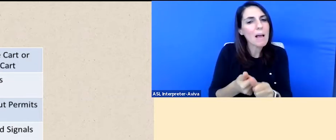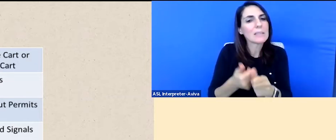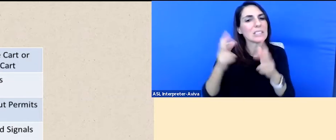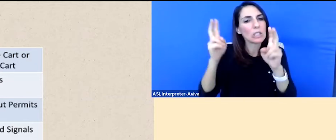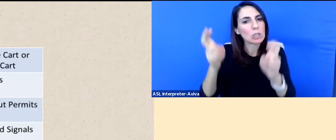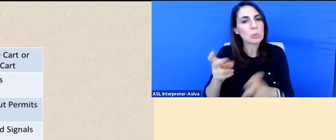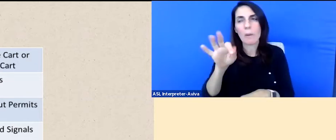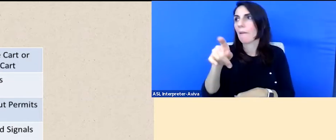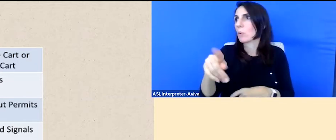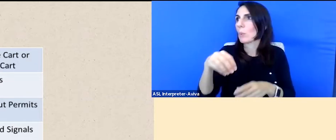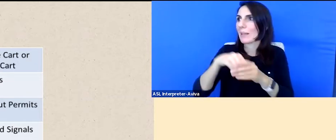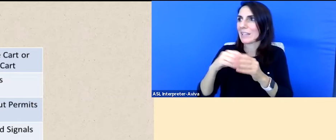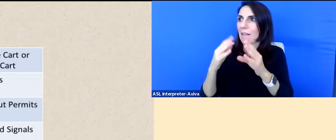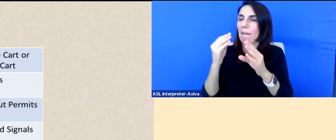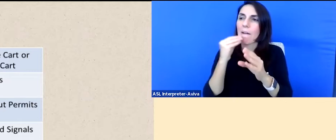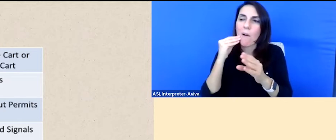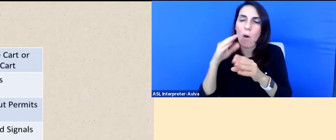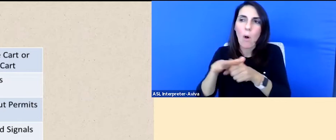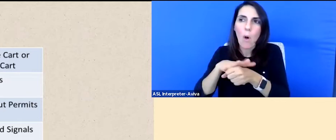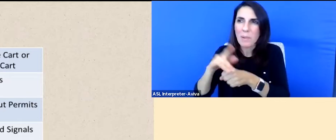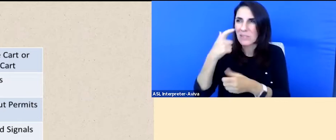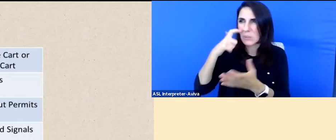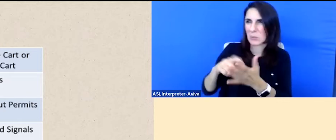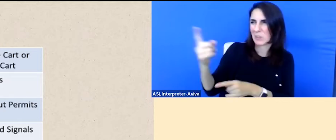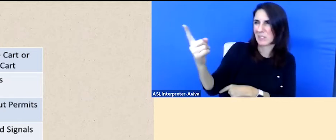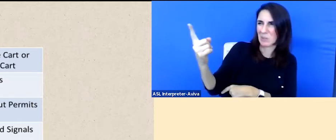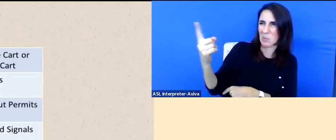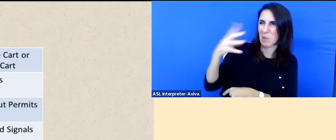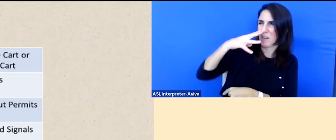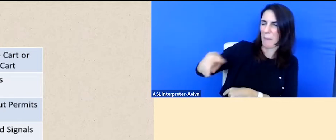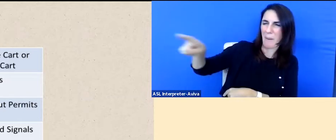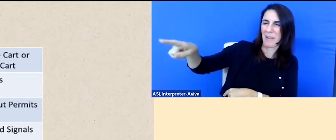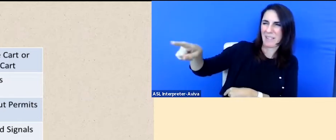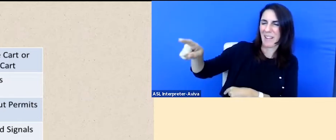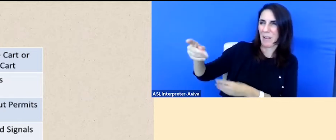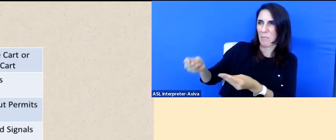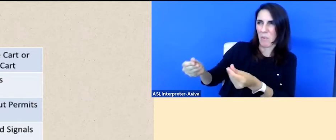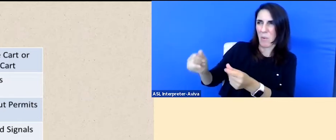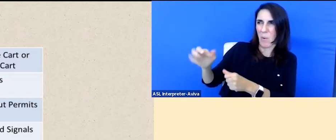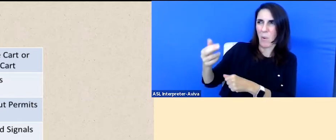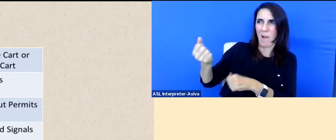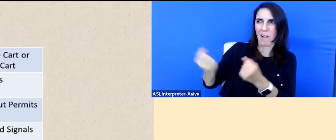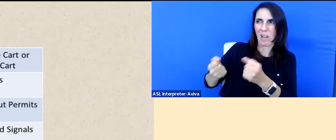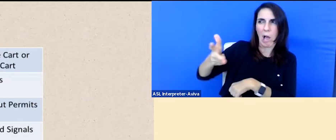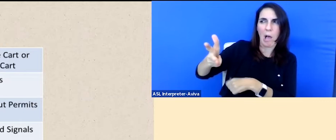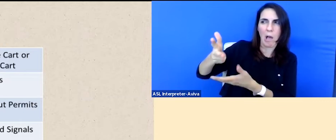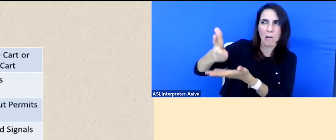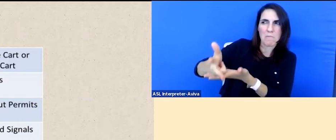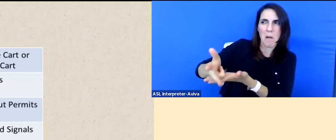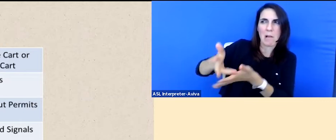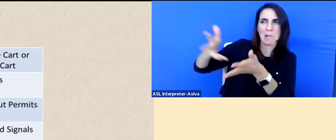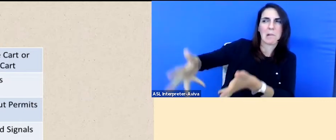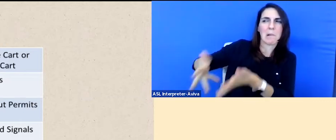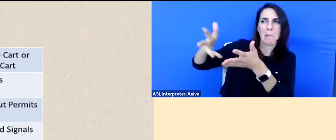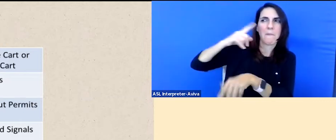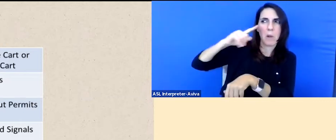neighborhood and maybe see issues with an abandoned property, a vehicle maybe that's been parked too long, maybe a